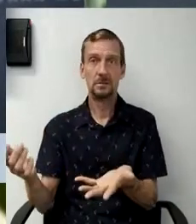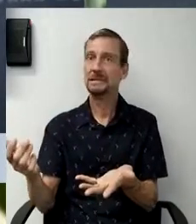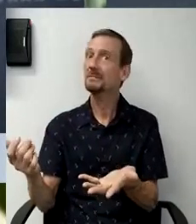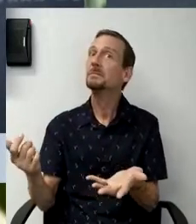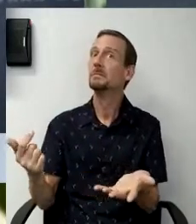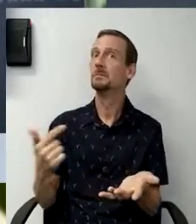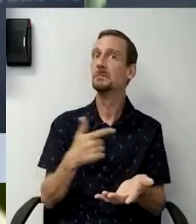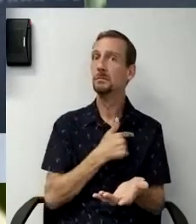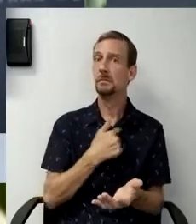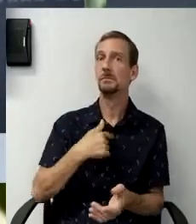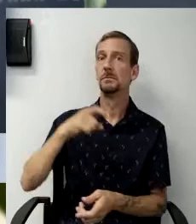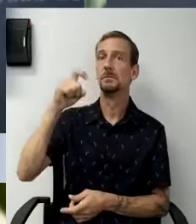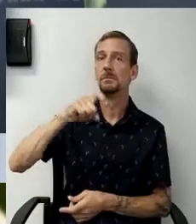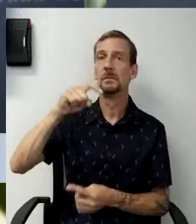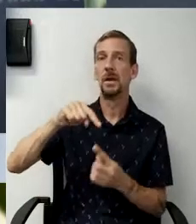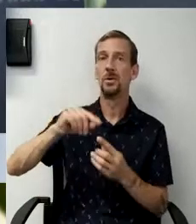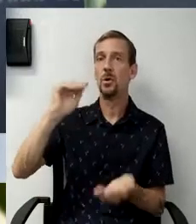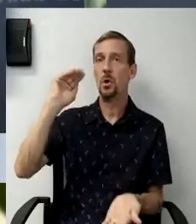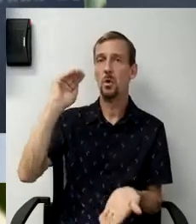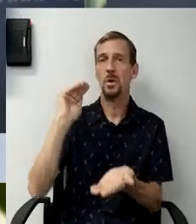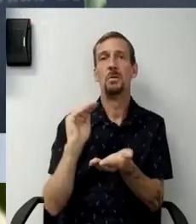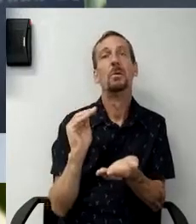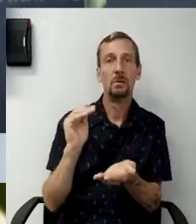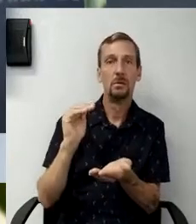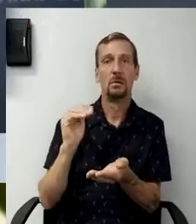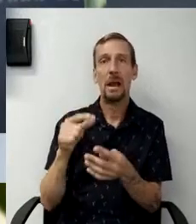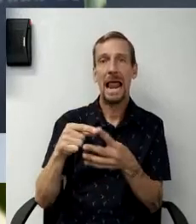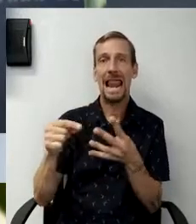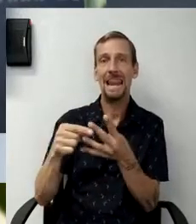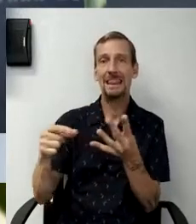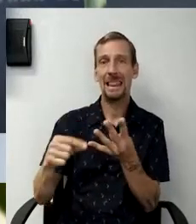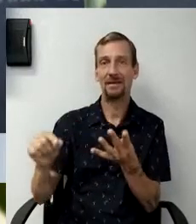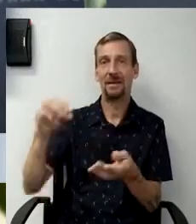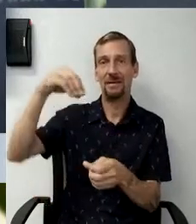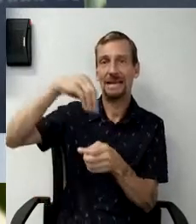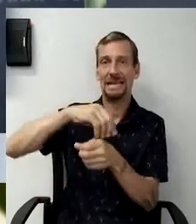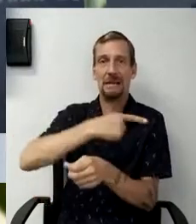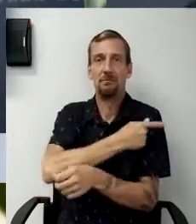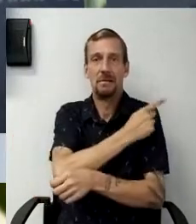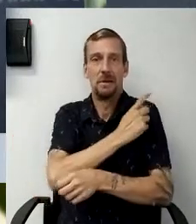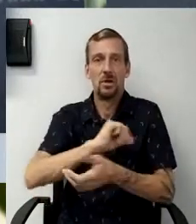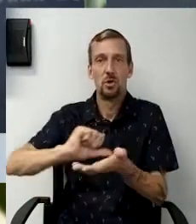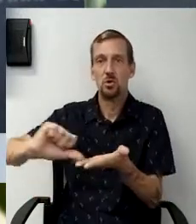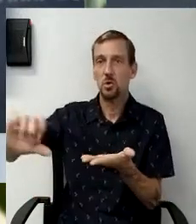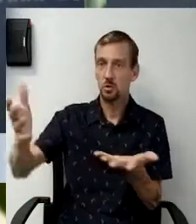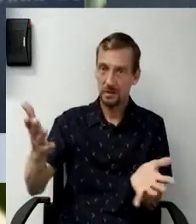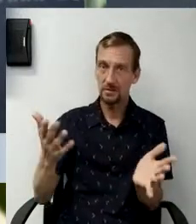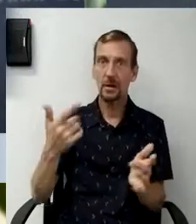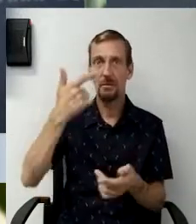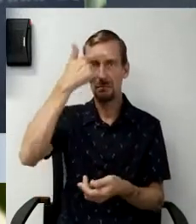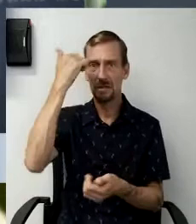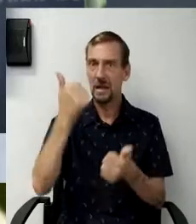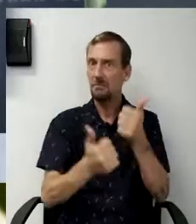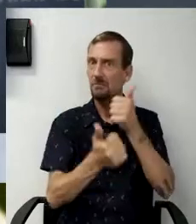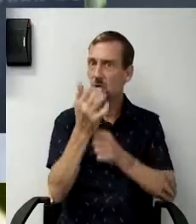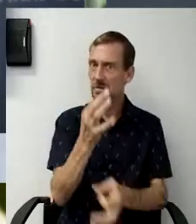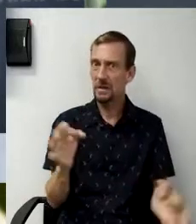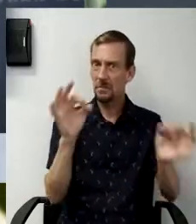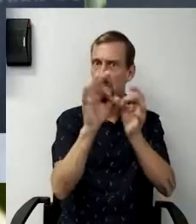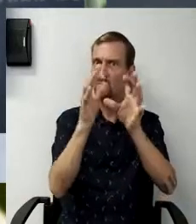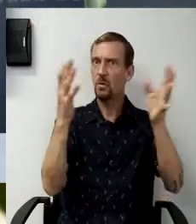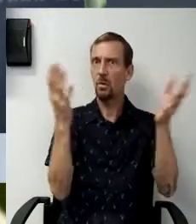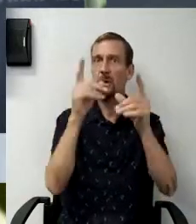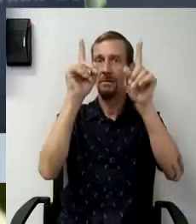may have to further reduce elective inpatient surgery, because first and foremost, our testing has